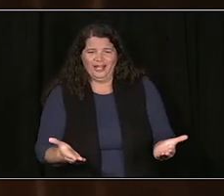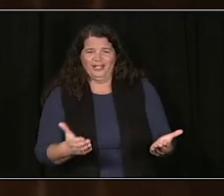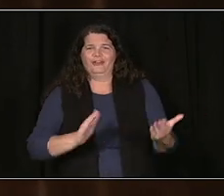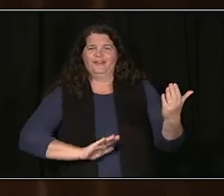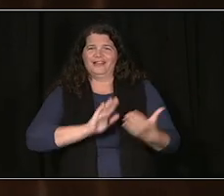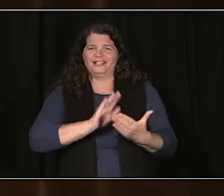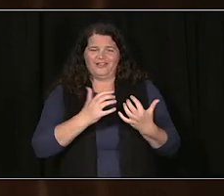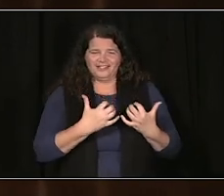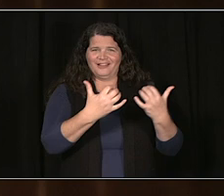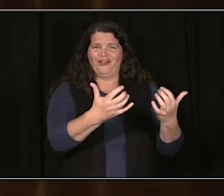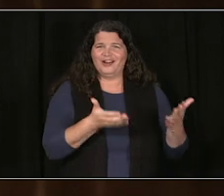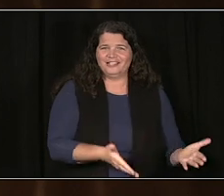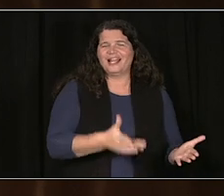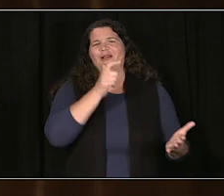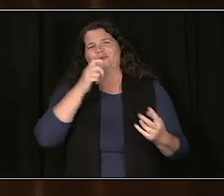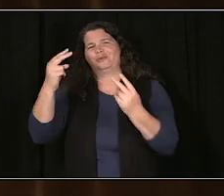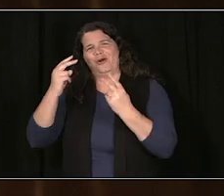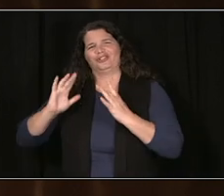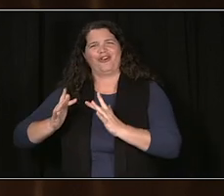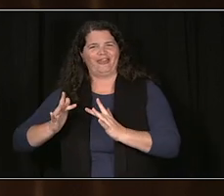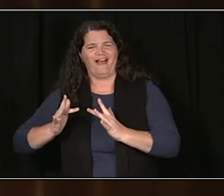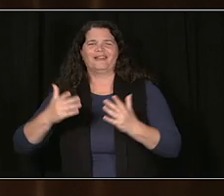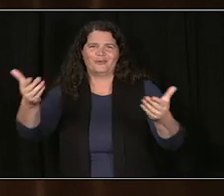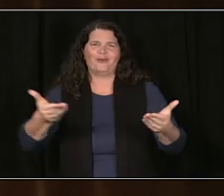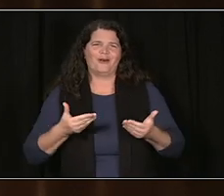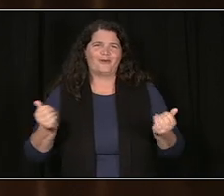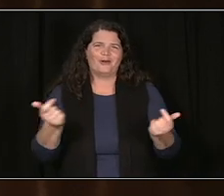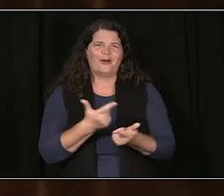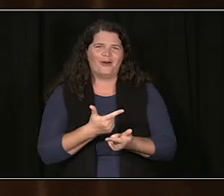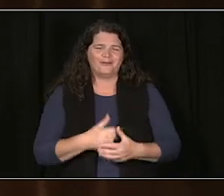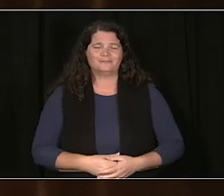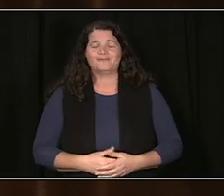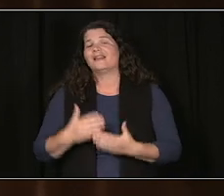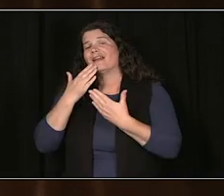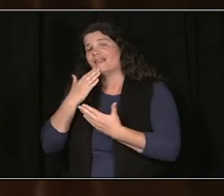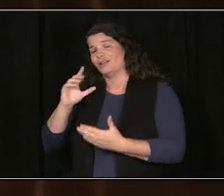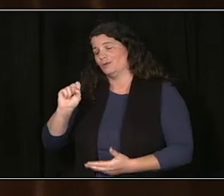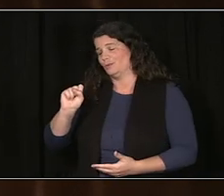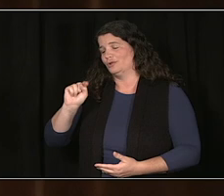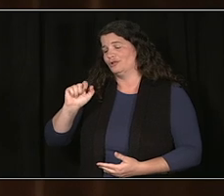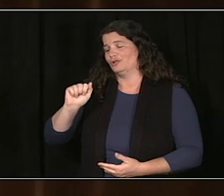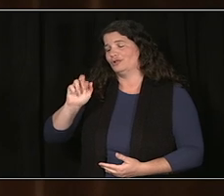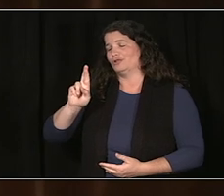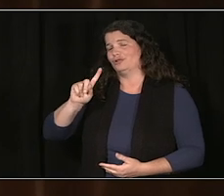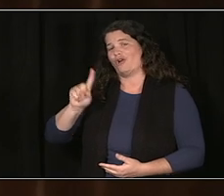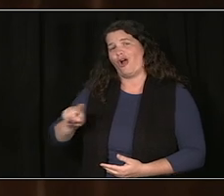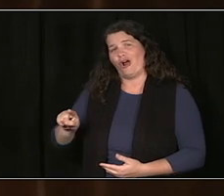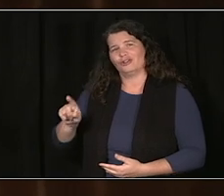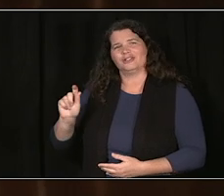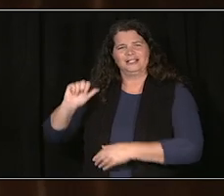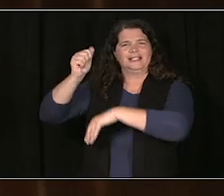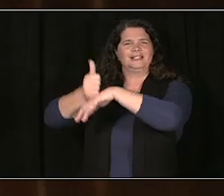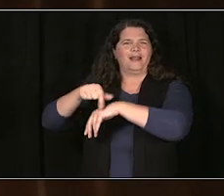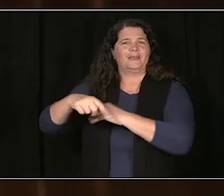D.C., and those who are watching online. First, thanks to our friends at Starz for organizing tonight's Transparency